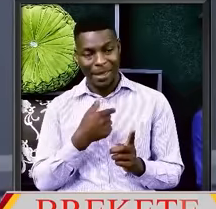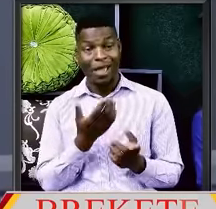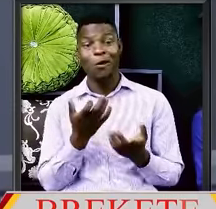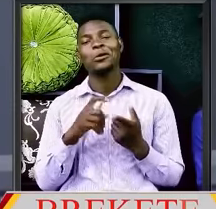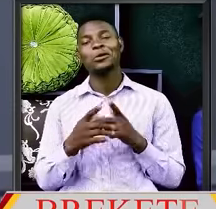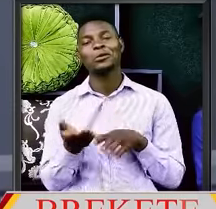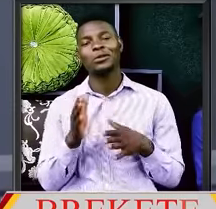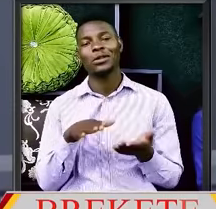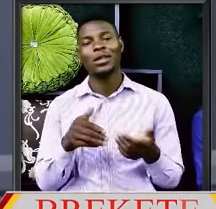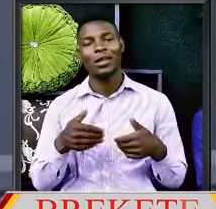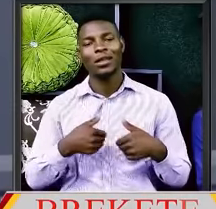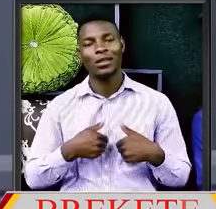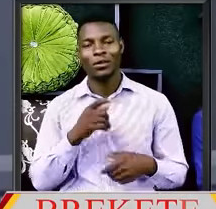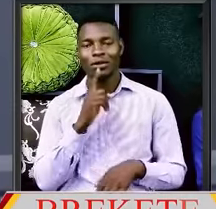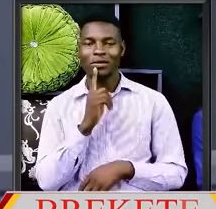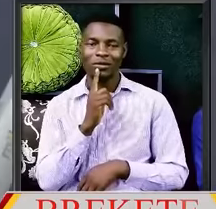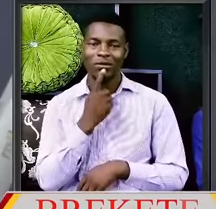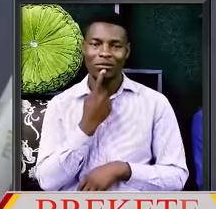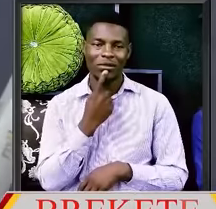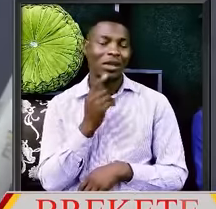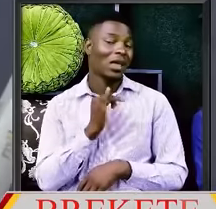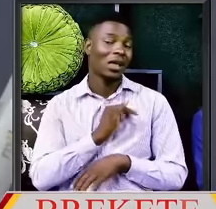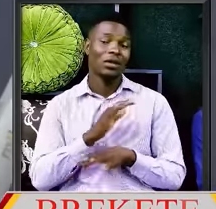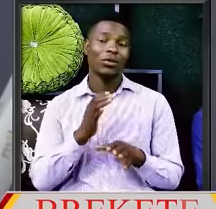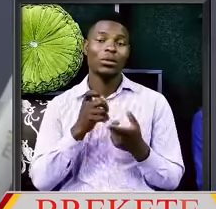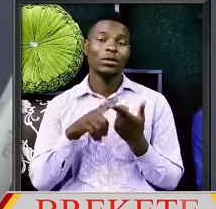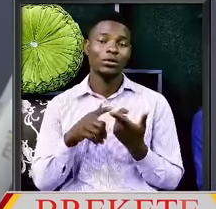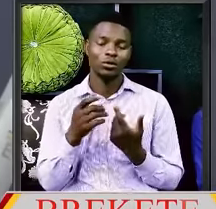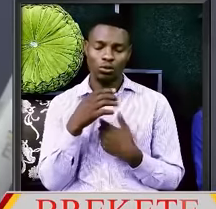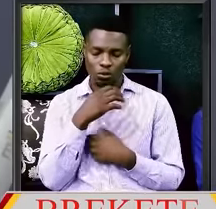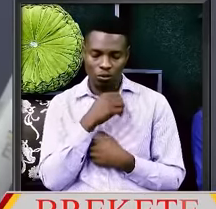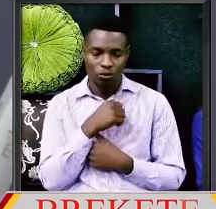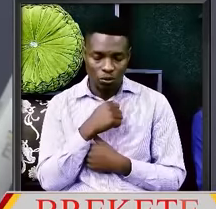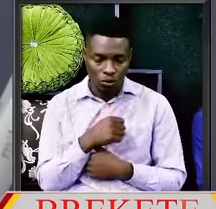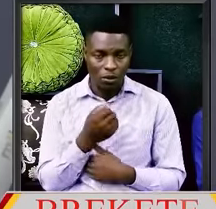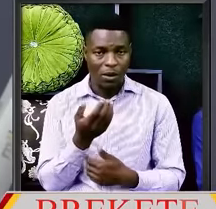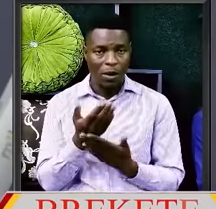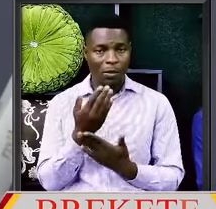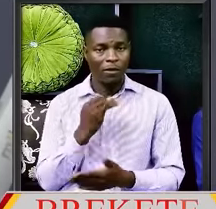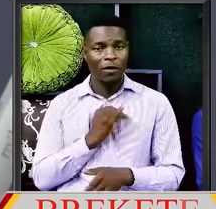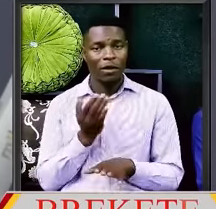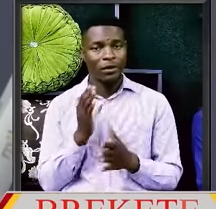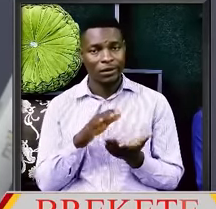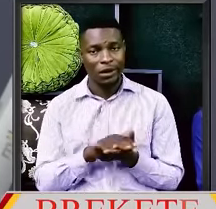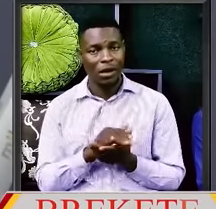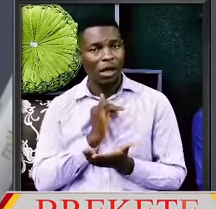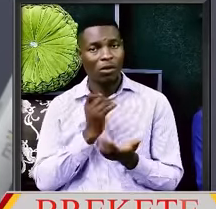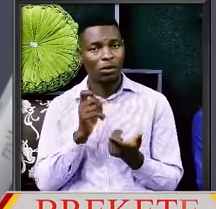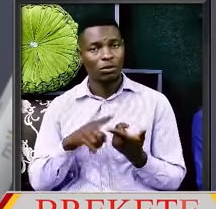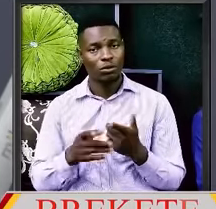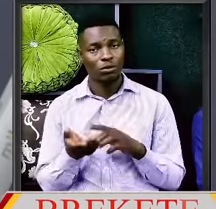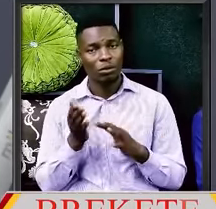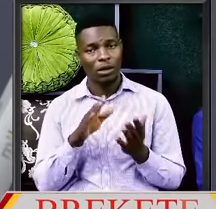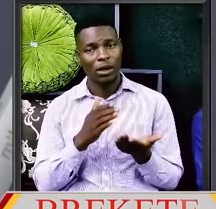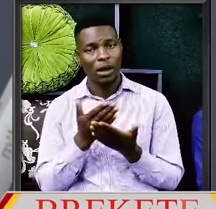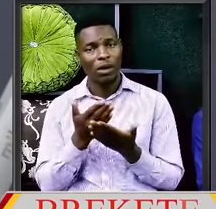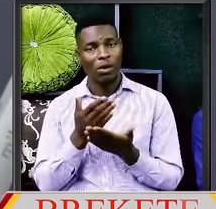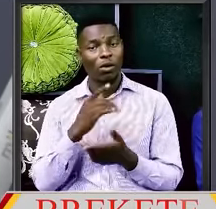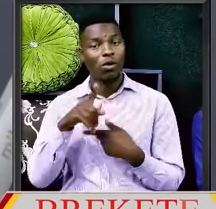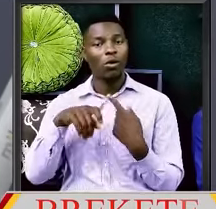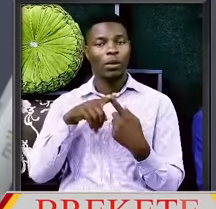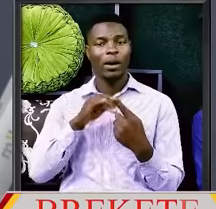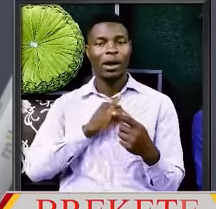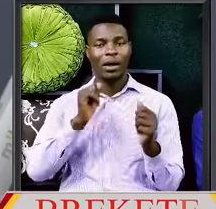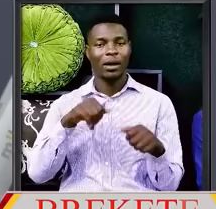sha. Seriously. I know one old before I die. I won't die when I can